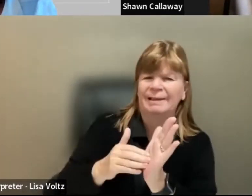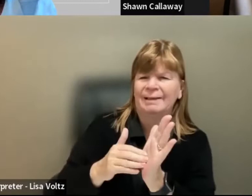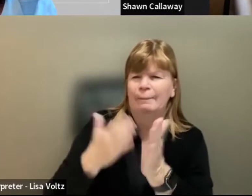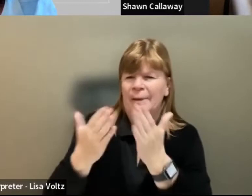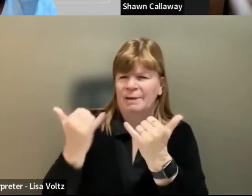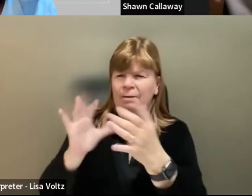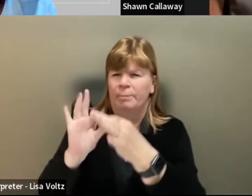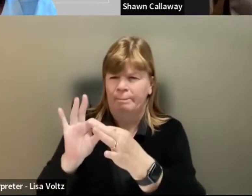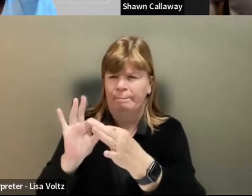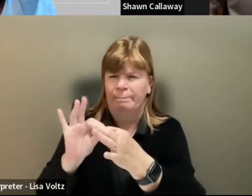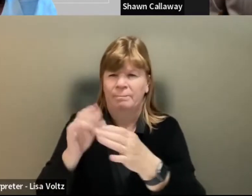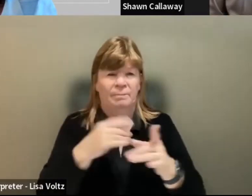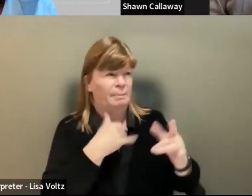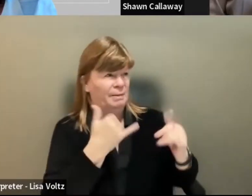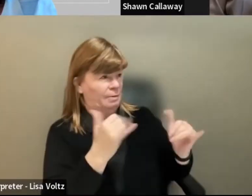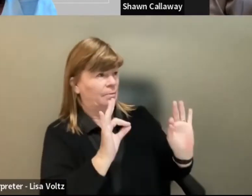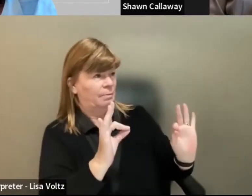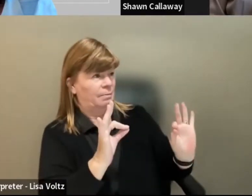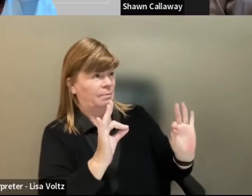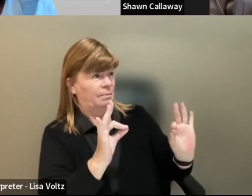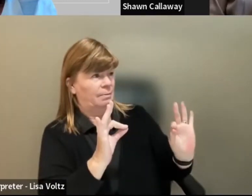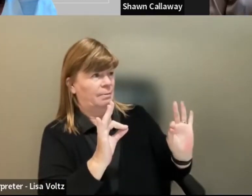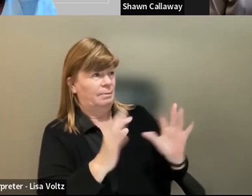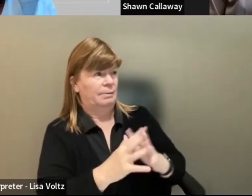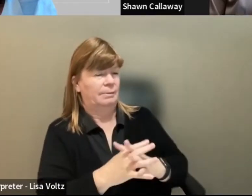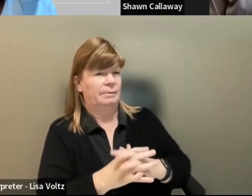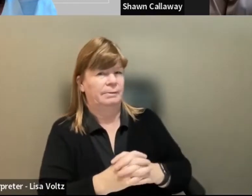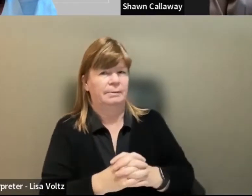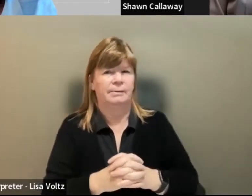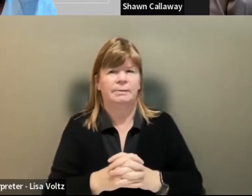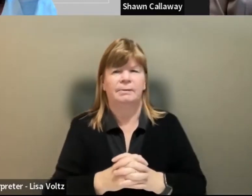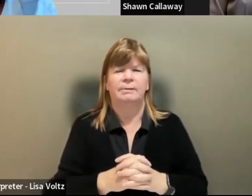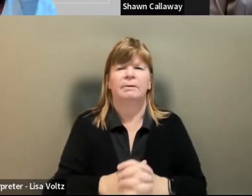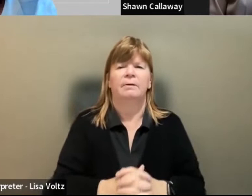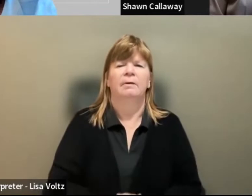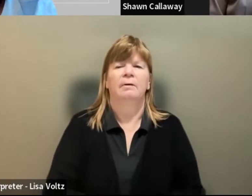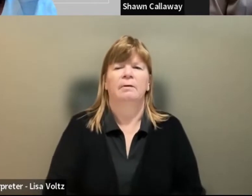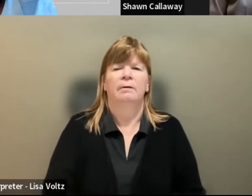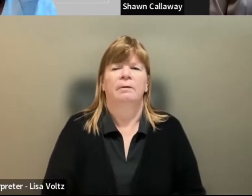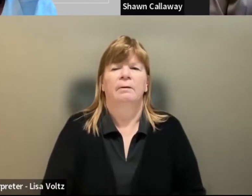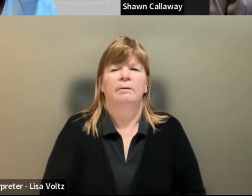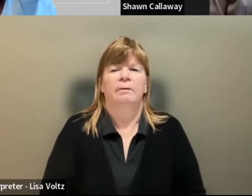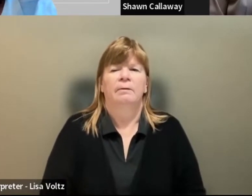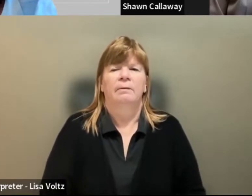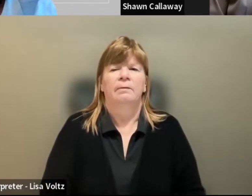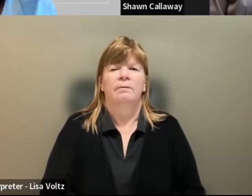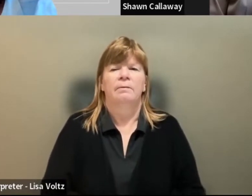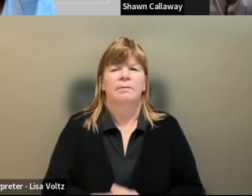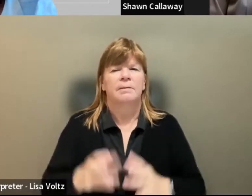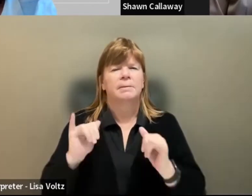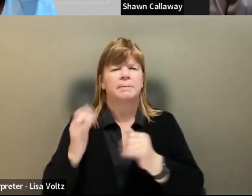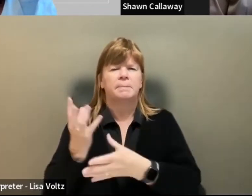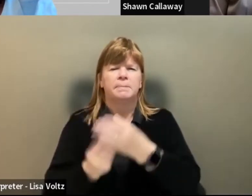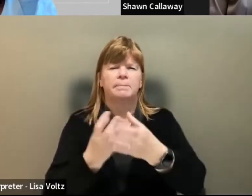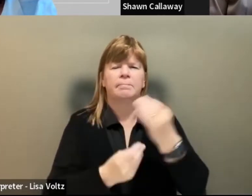now. Got me? Okay. All right. So next up, we'll have our members